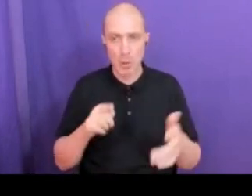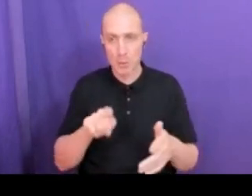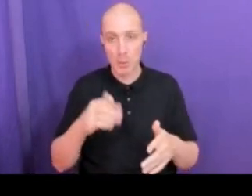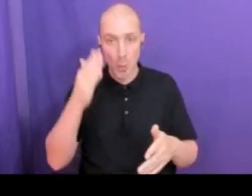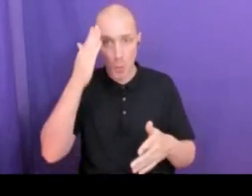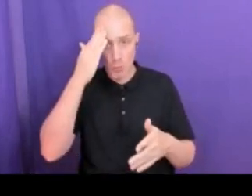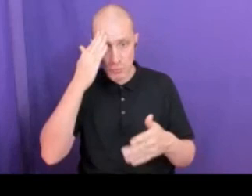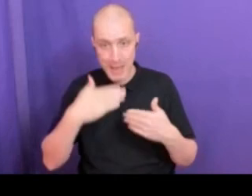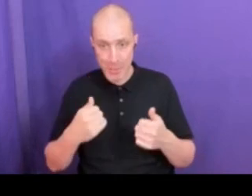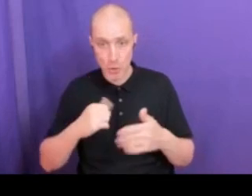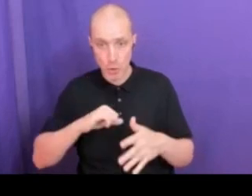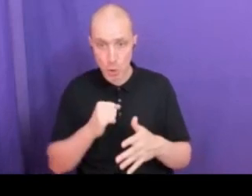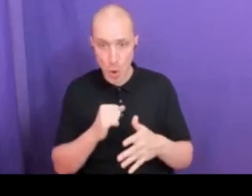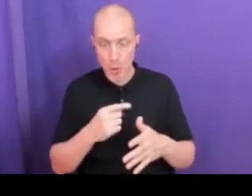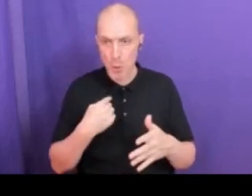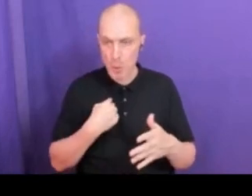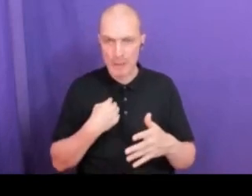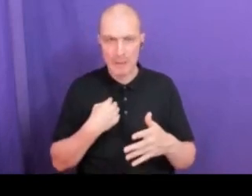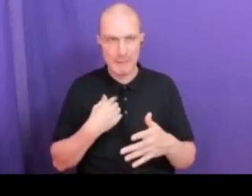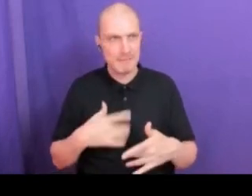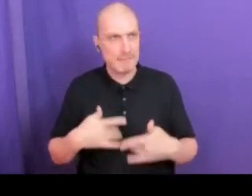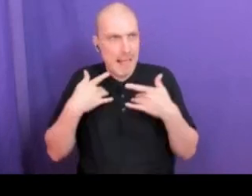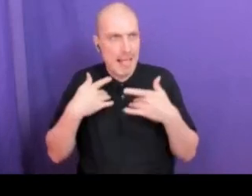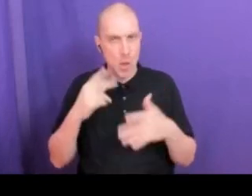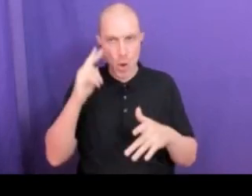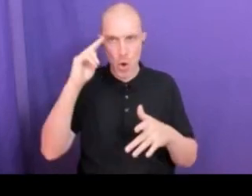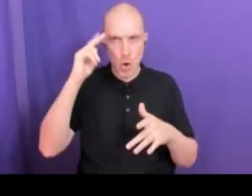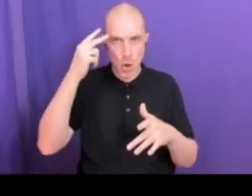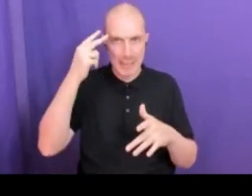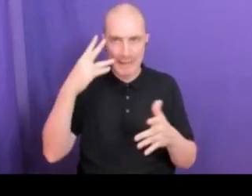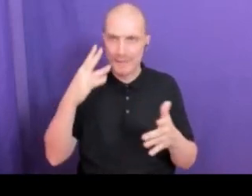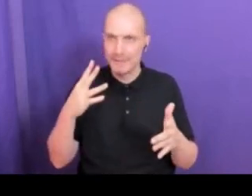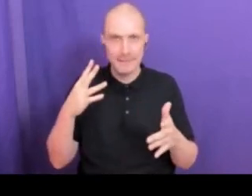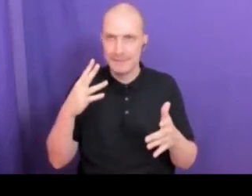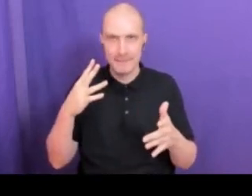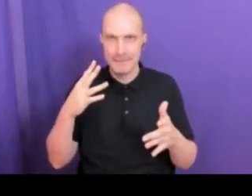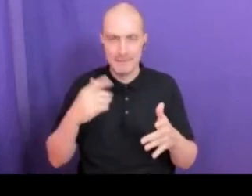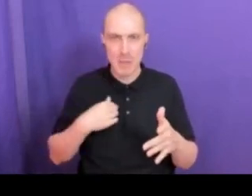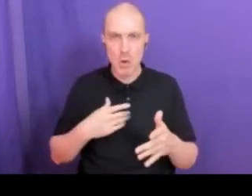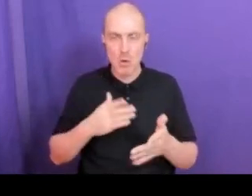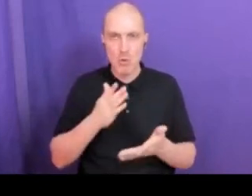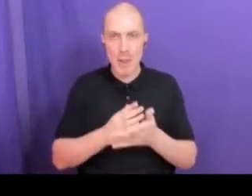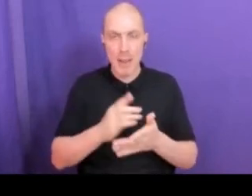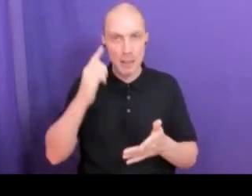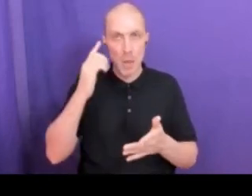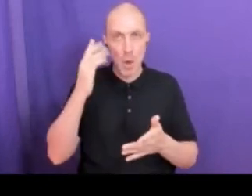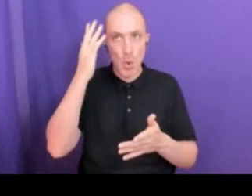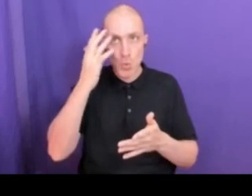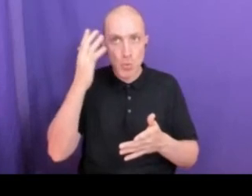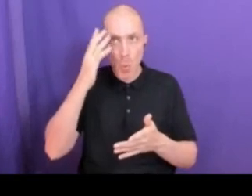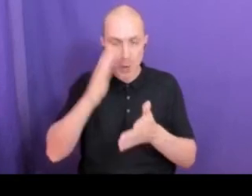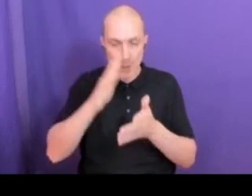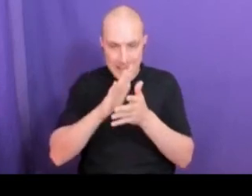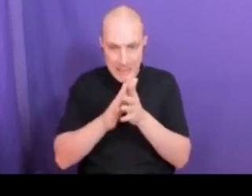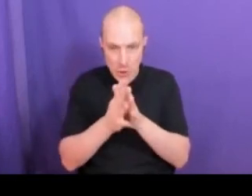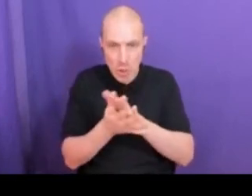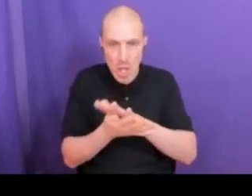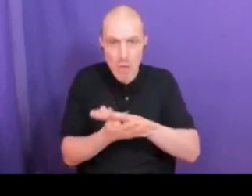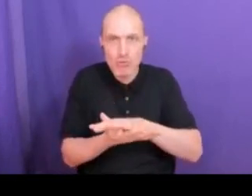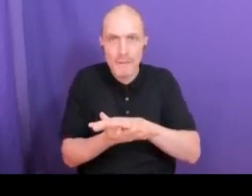as a cognitive disease. It's not a problem with how you're thinking. It's very much a neurodegenerative disease. It's to do with the biology of the